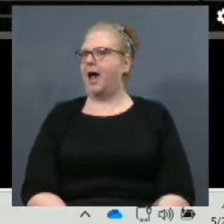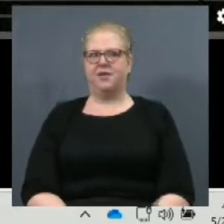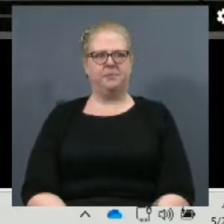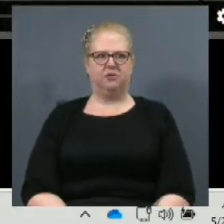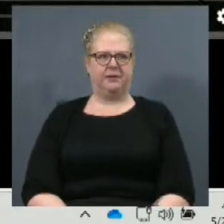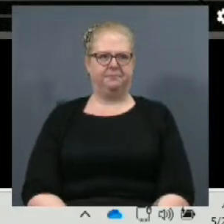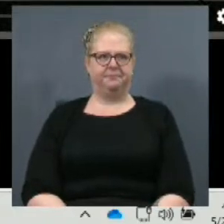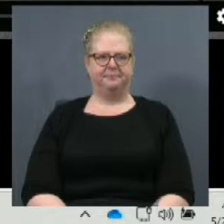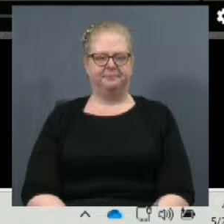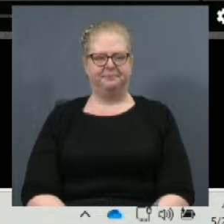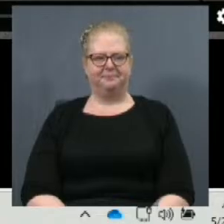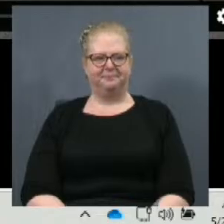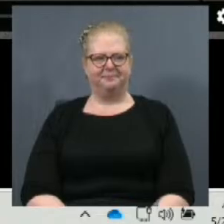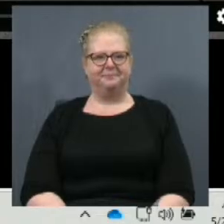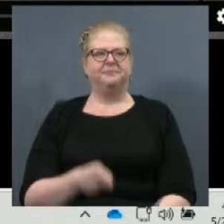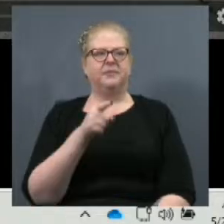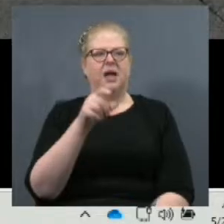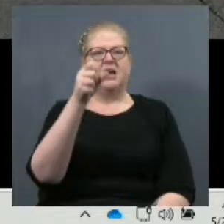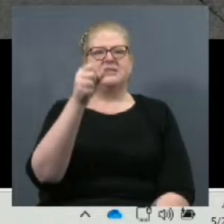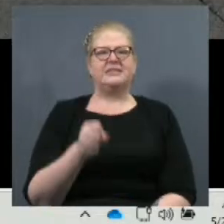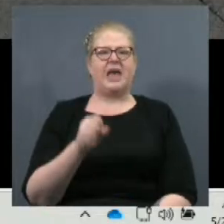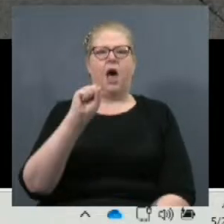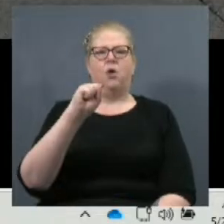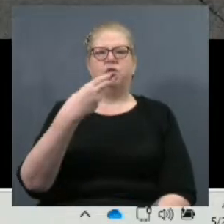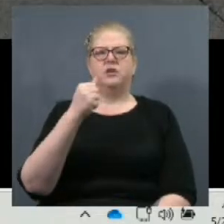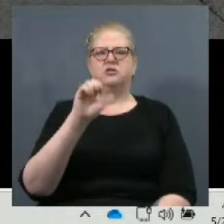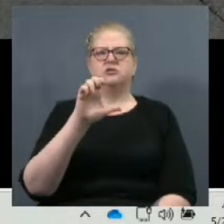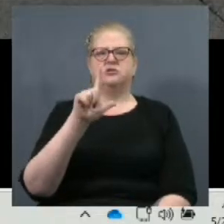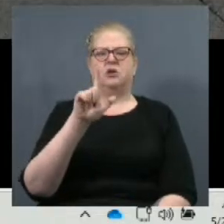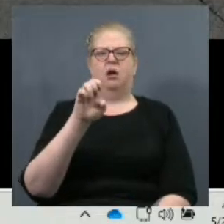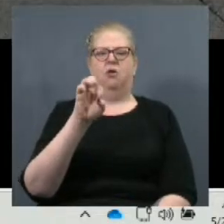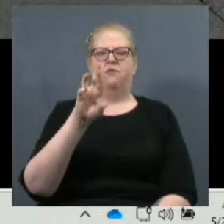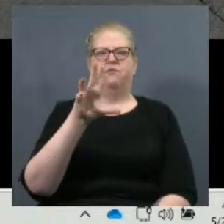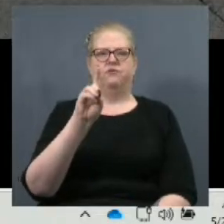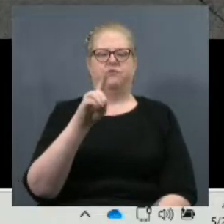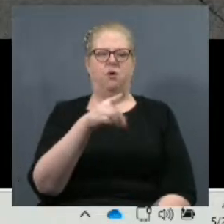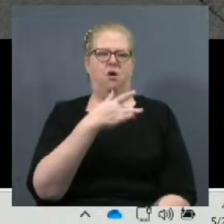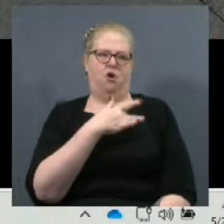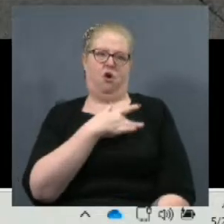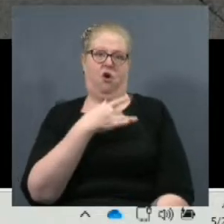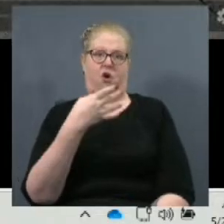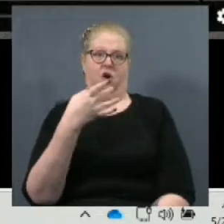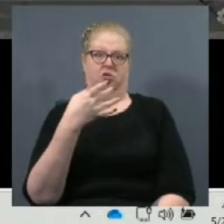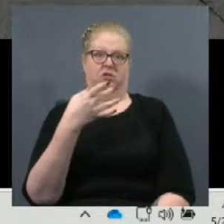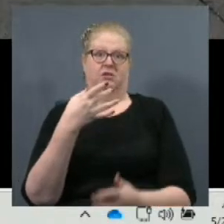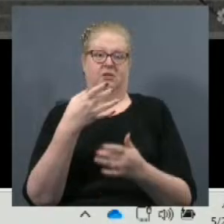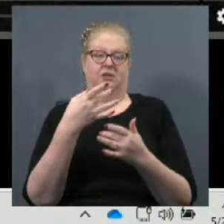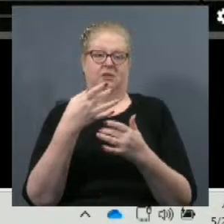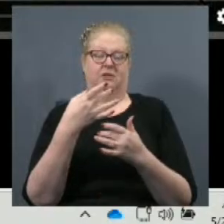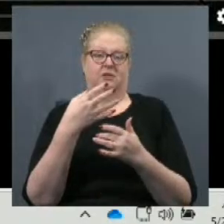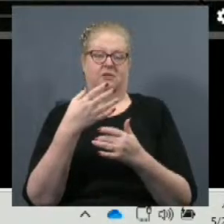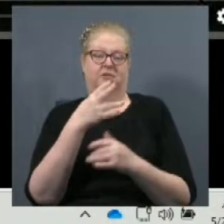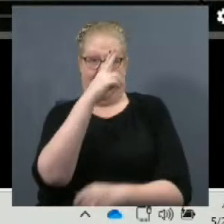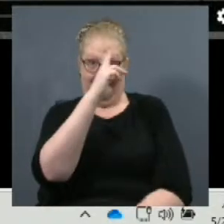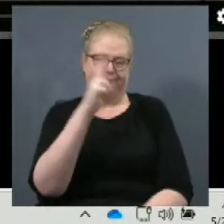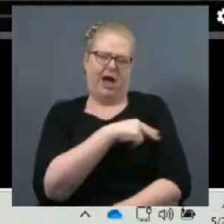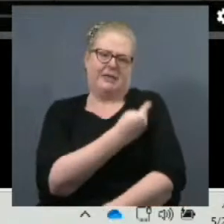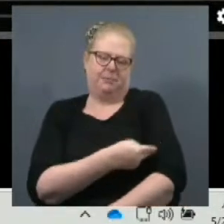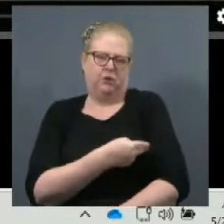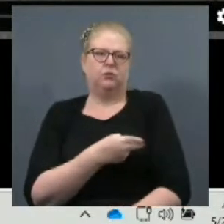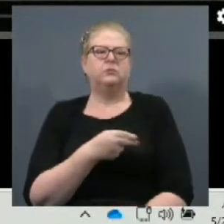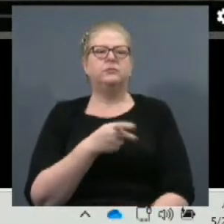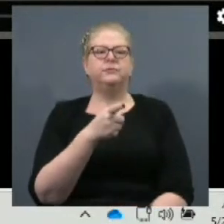So this is South Shackelford Road at the Heart Hospital heading south. So I'm going to play the video right here.